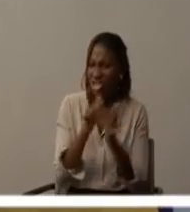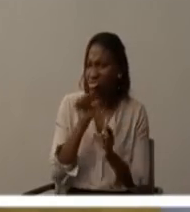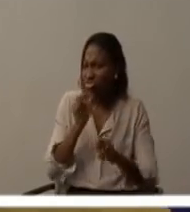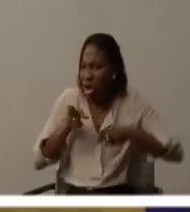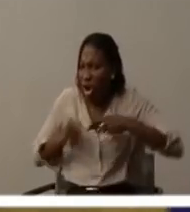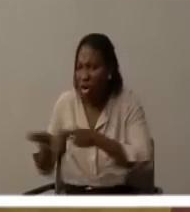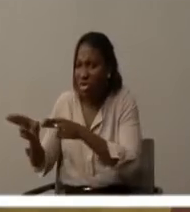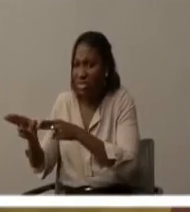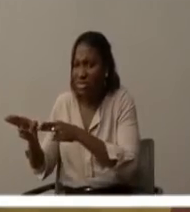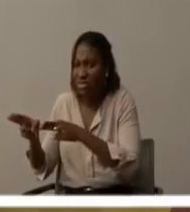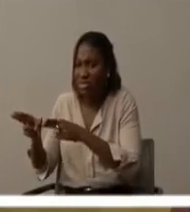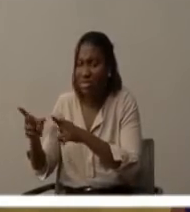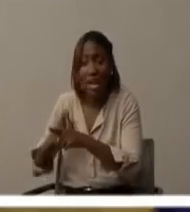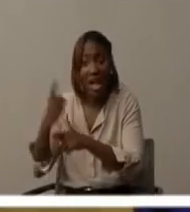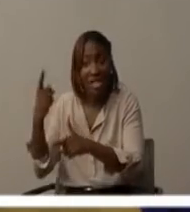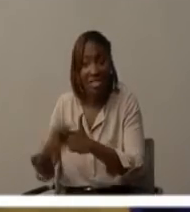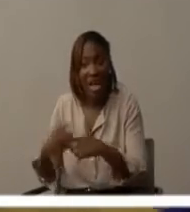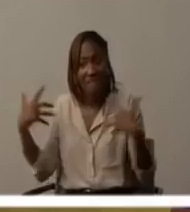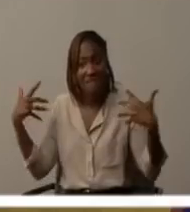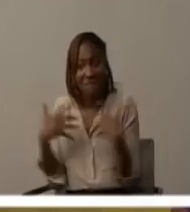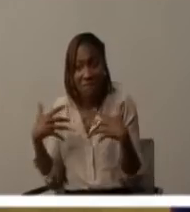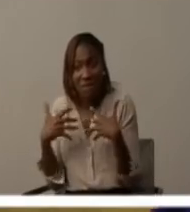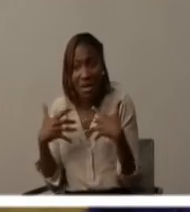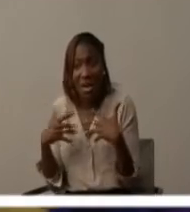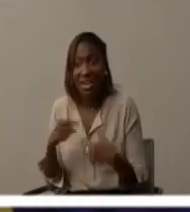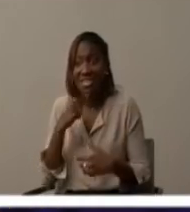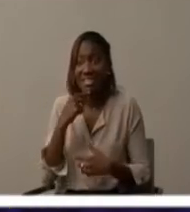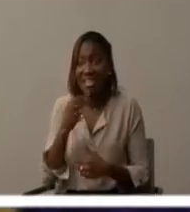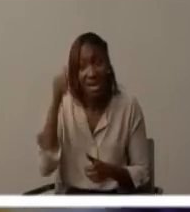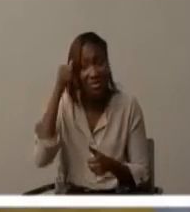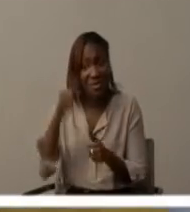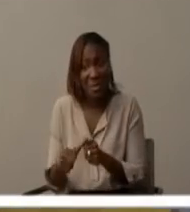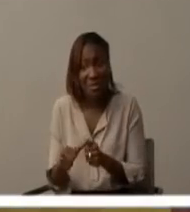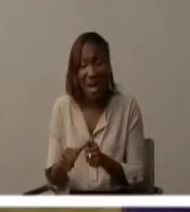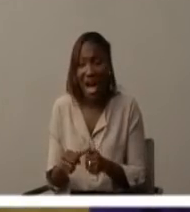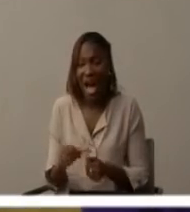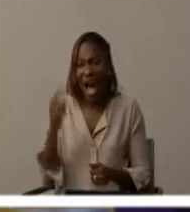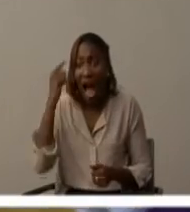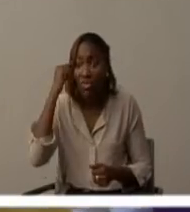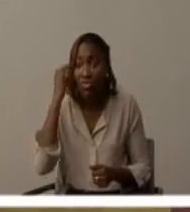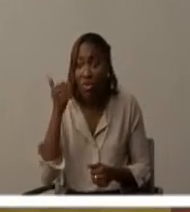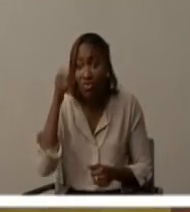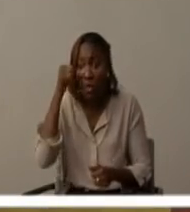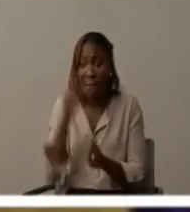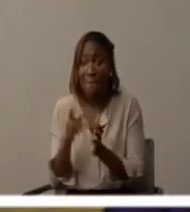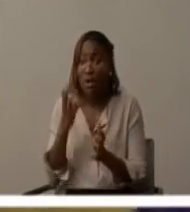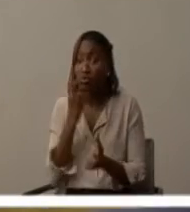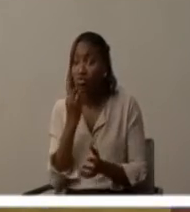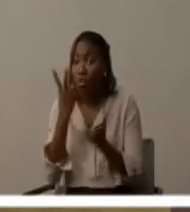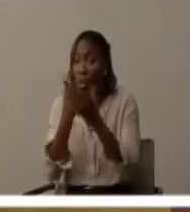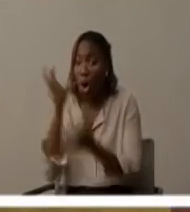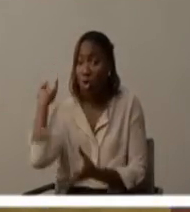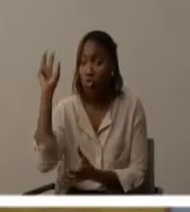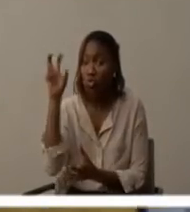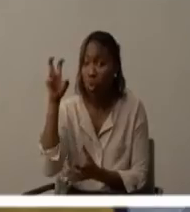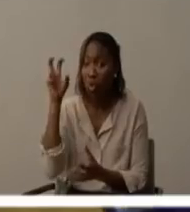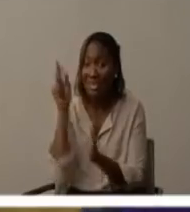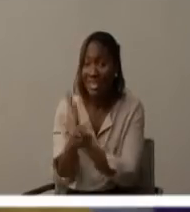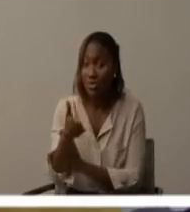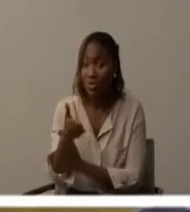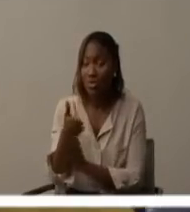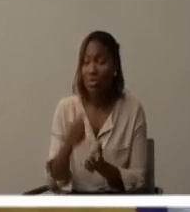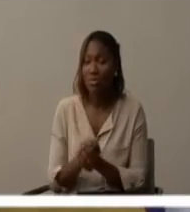fear. I thought you said the Jews were out to get you the last time you were there in Jerusalem, not too long ago. How come you're going back? Then there's